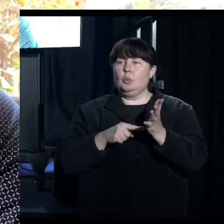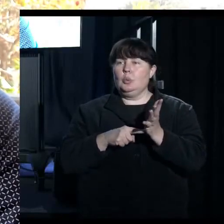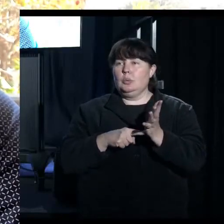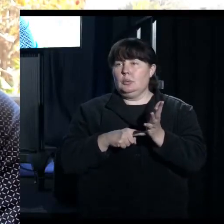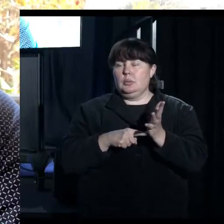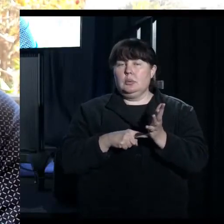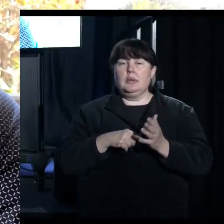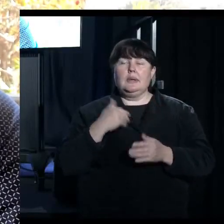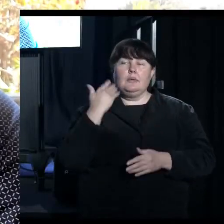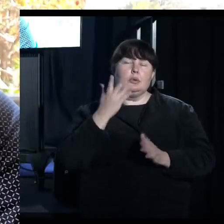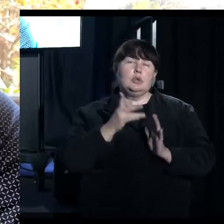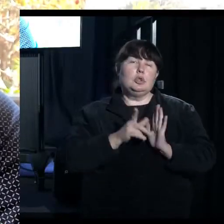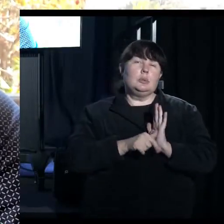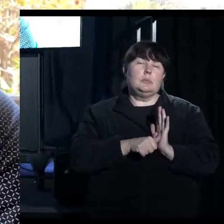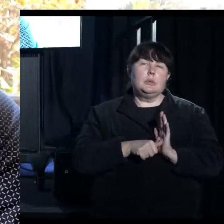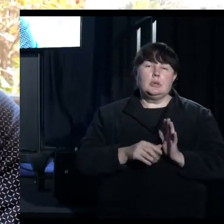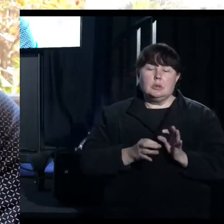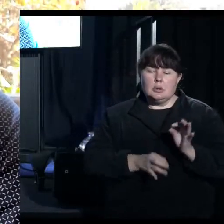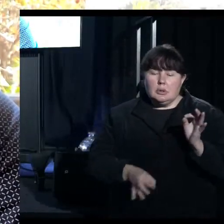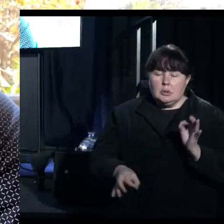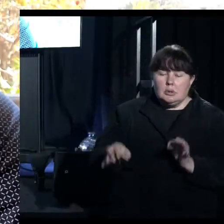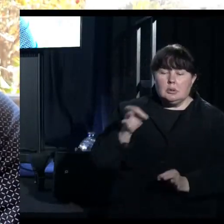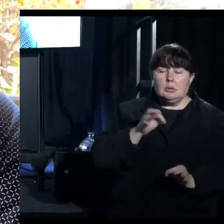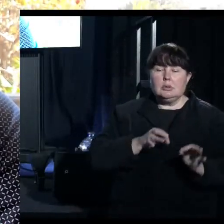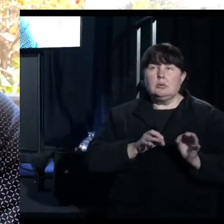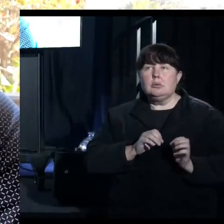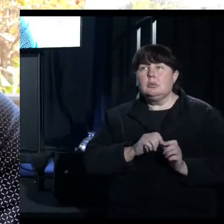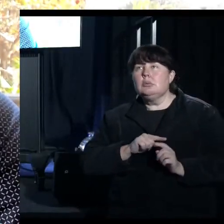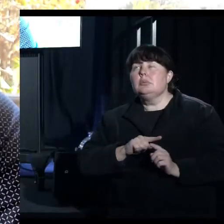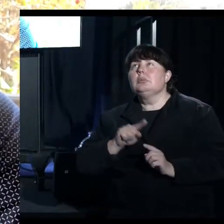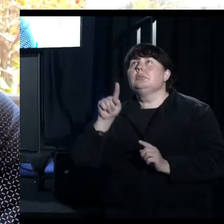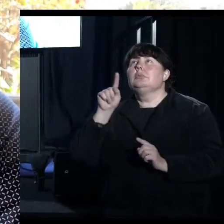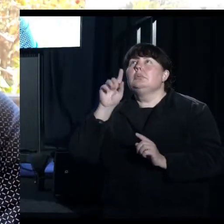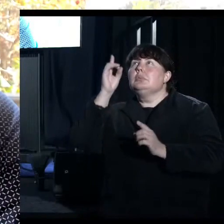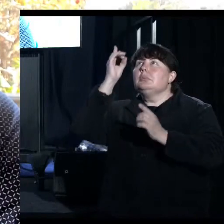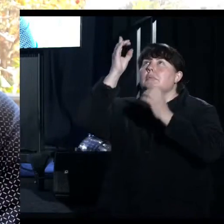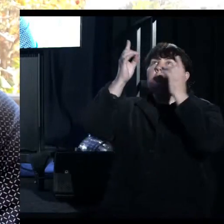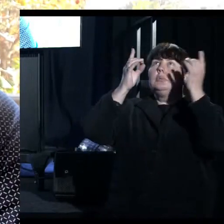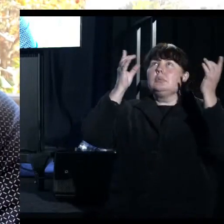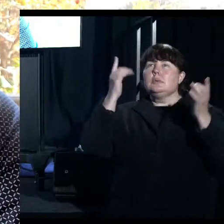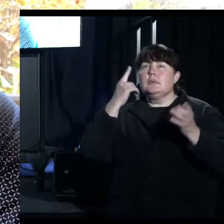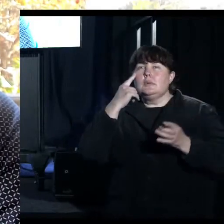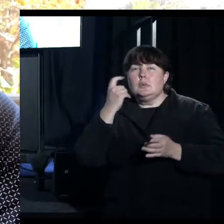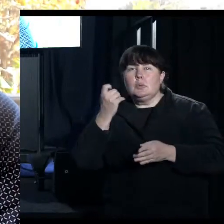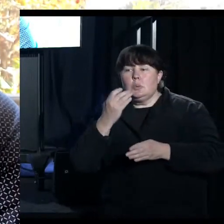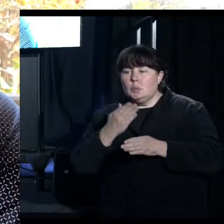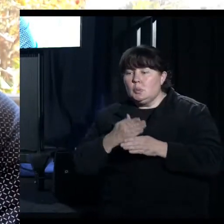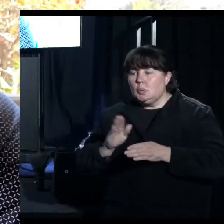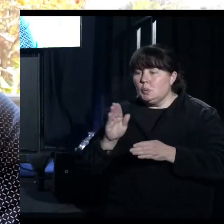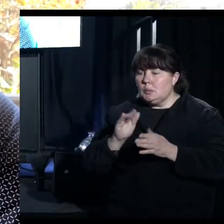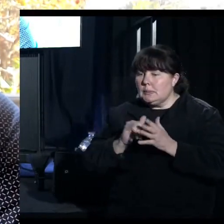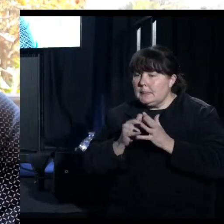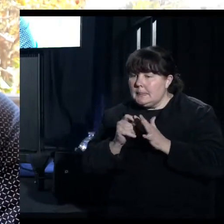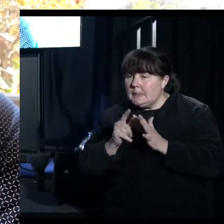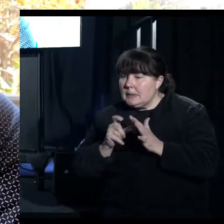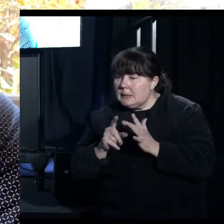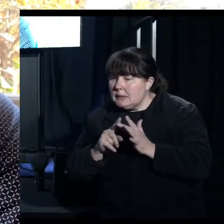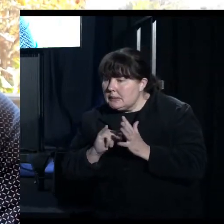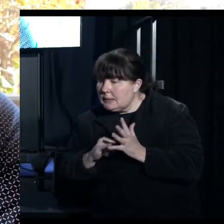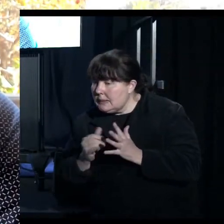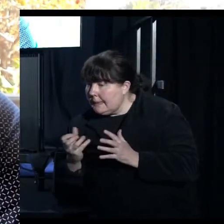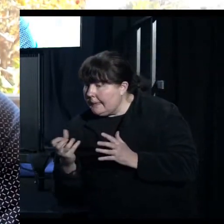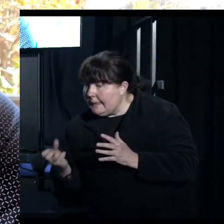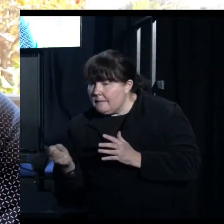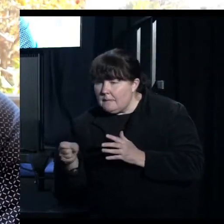he picks at his hands as if they're locks to release. Every time I'm with my son, I'm in that